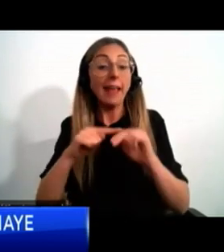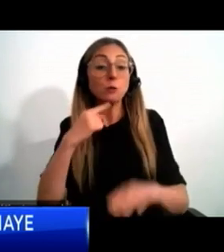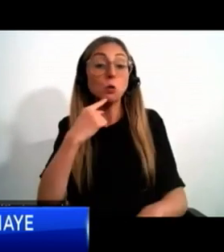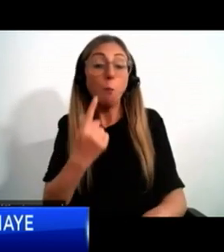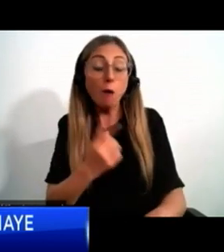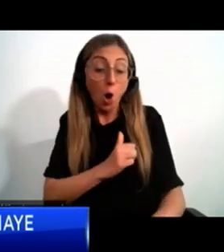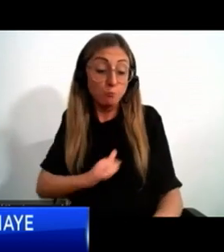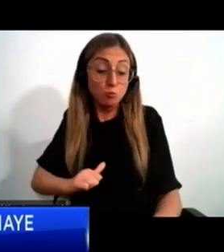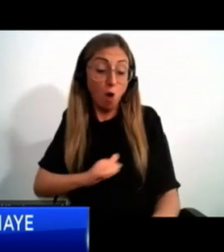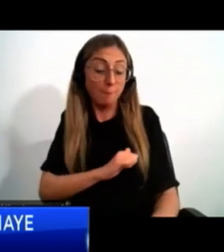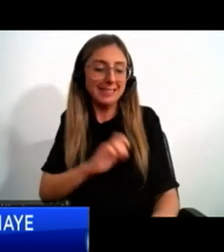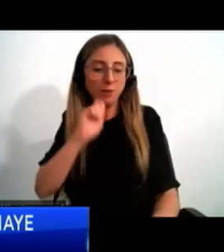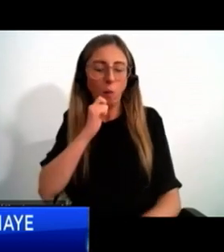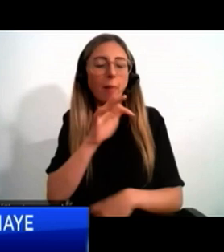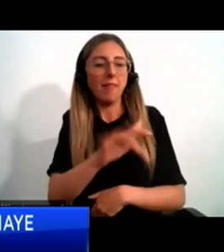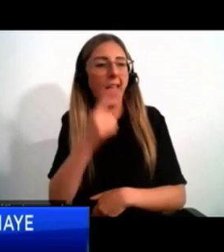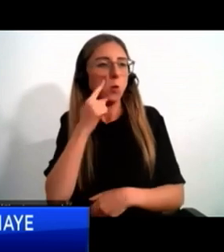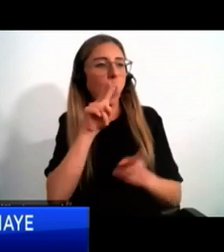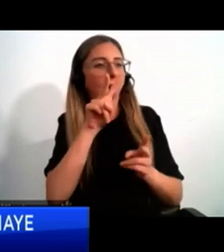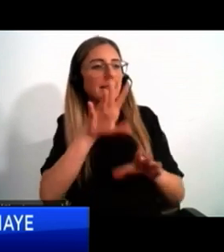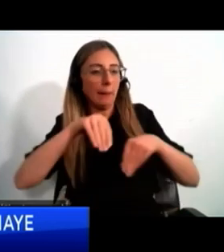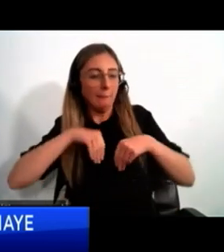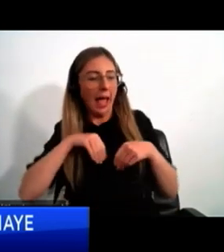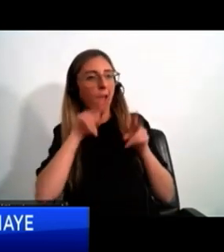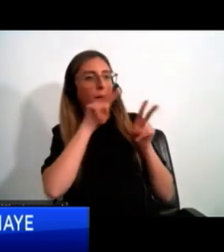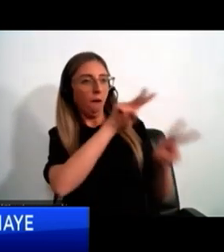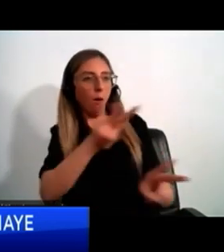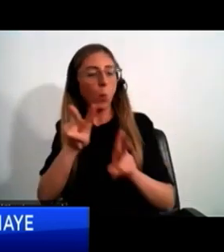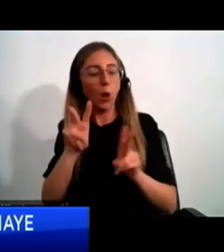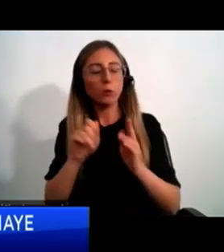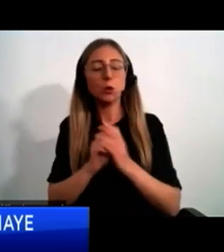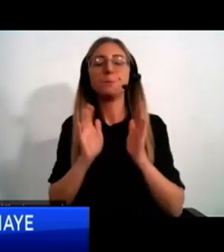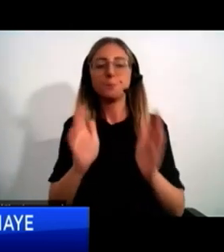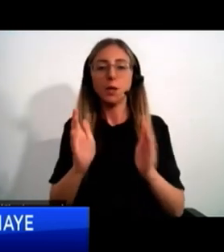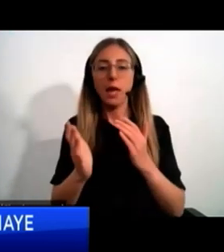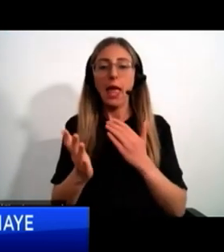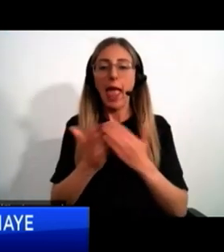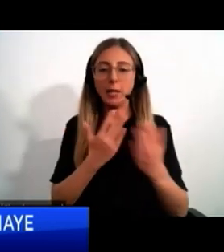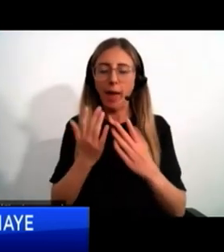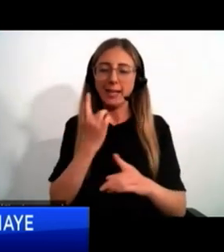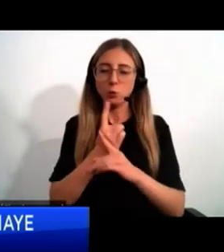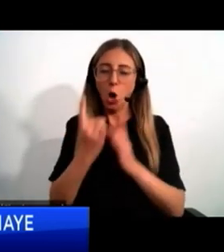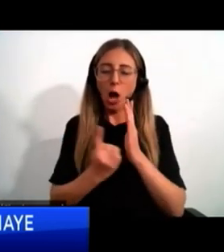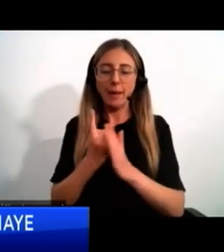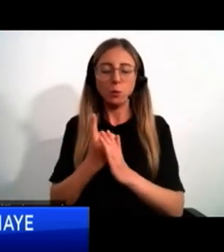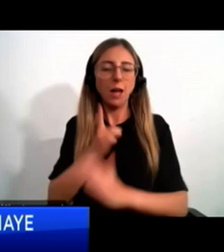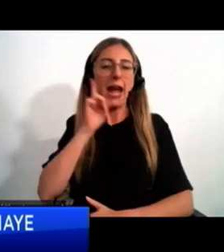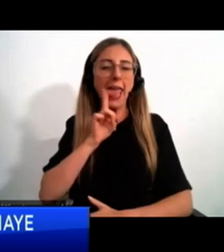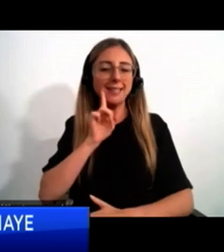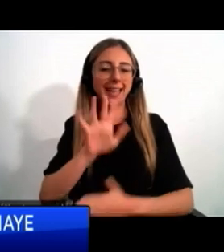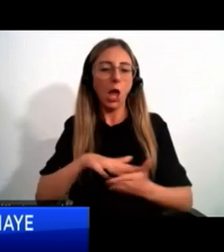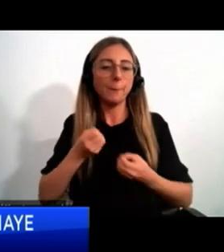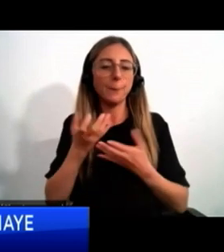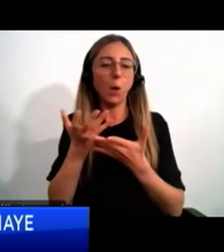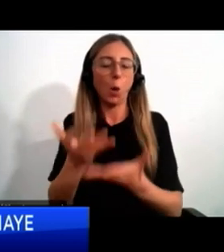tomorrow, I promise you, it will be there and you'll be able to watch it. Let me tell you a little bit about our lady poet. Lebo, as